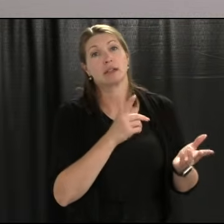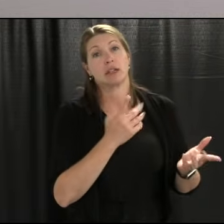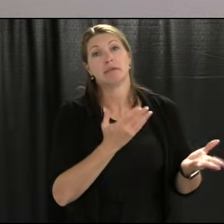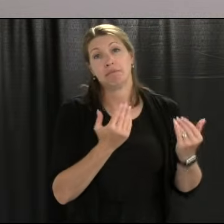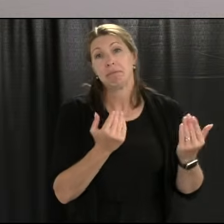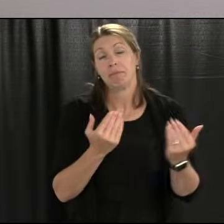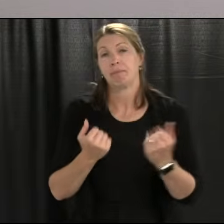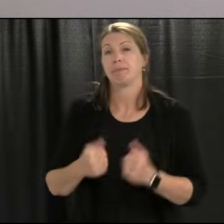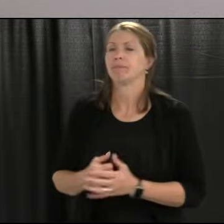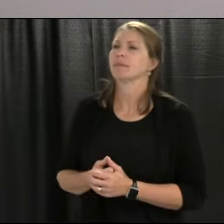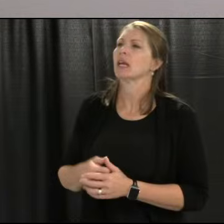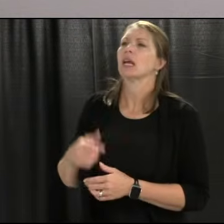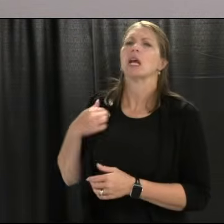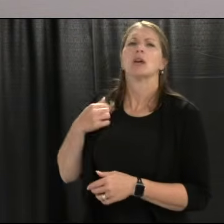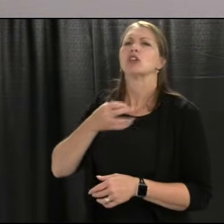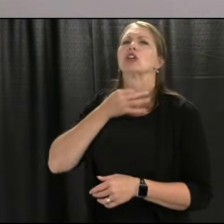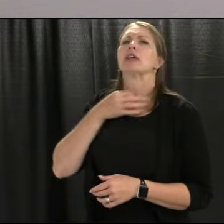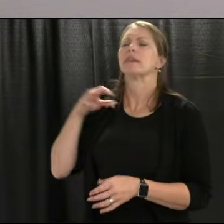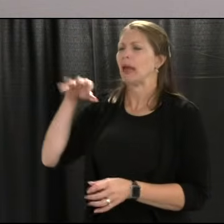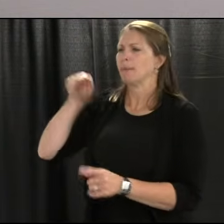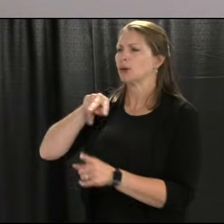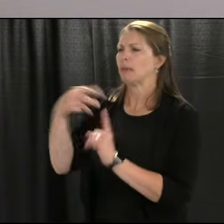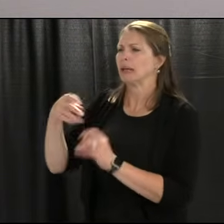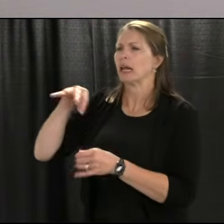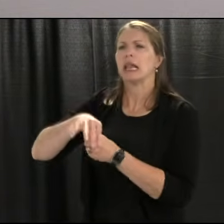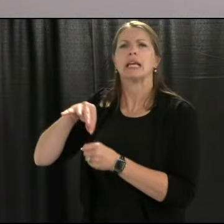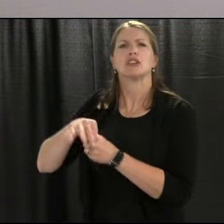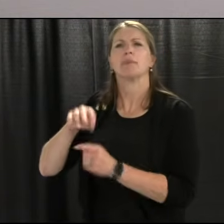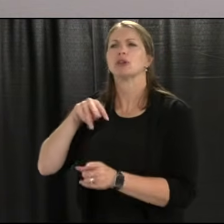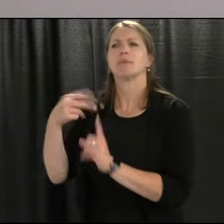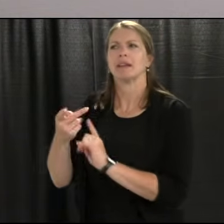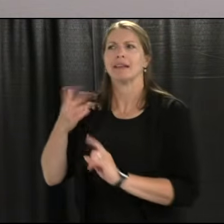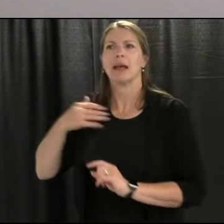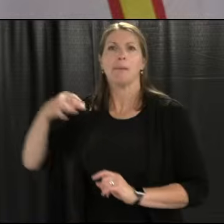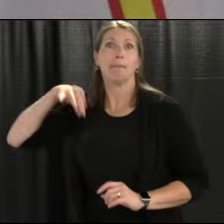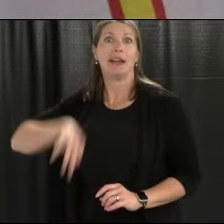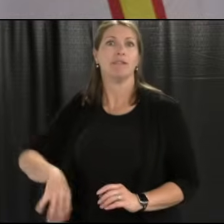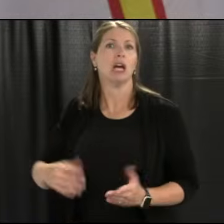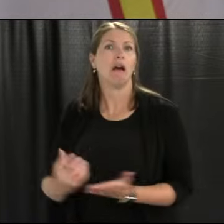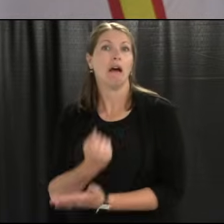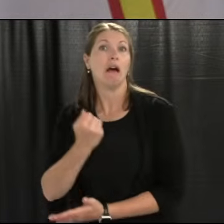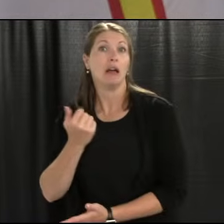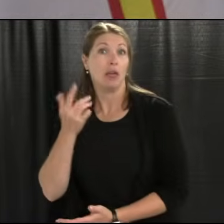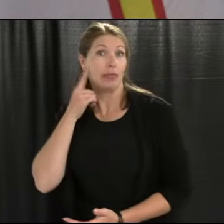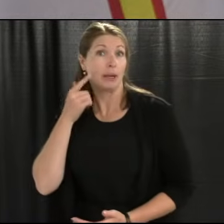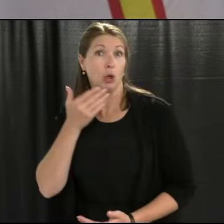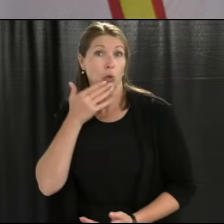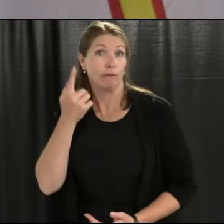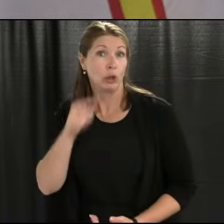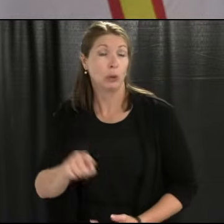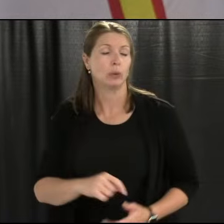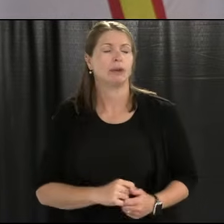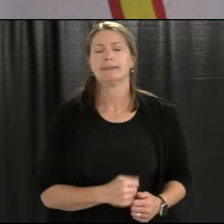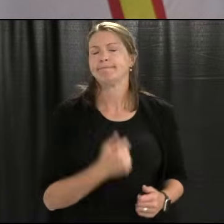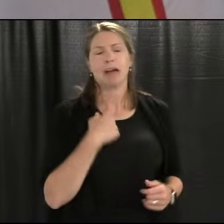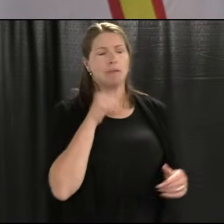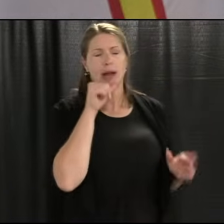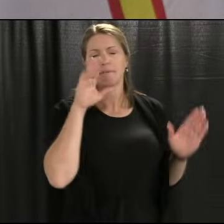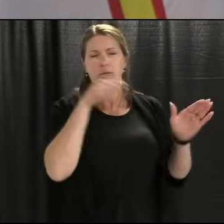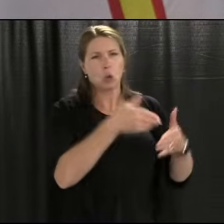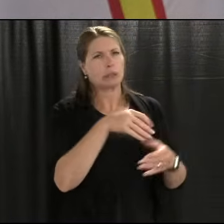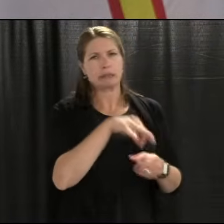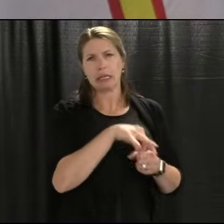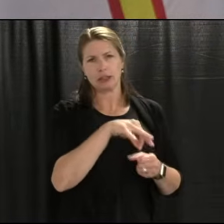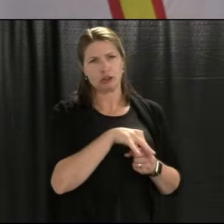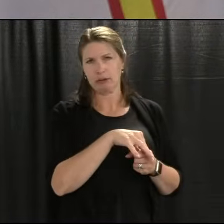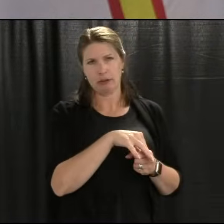moved? I'm focused on wildfires. I'm focused on safety of Newfoundlanders and Labradorians. The election